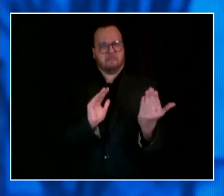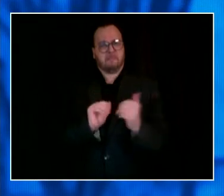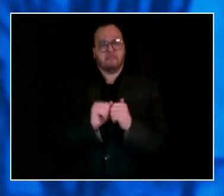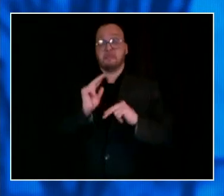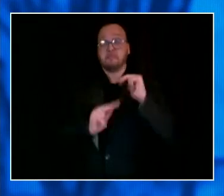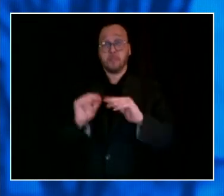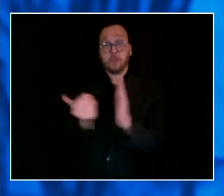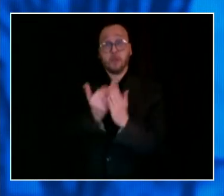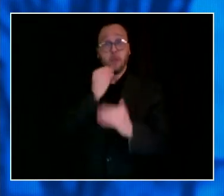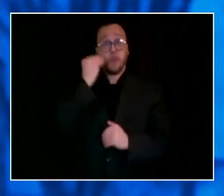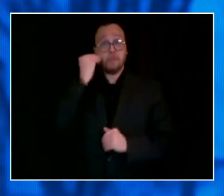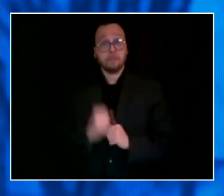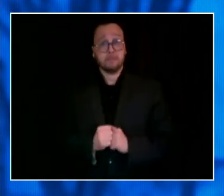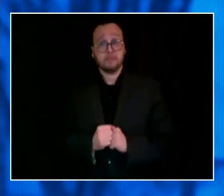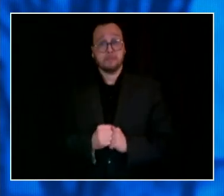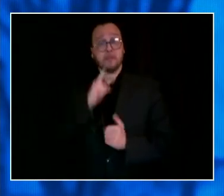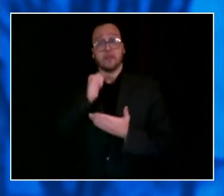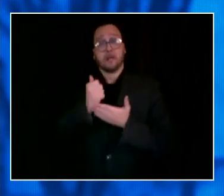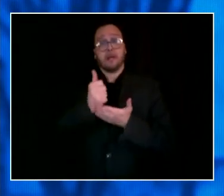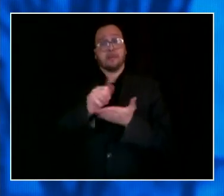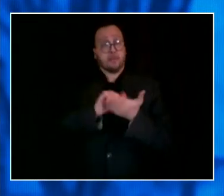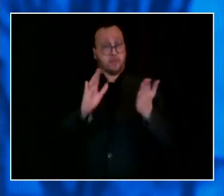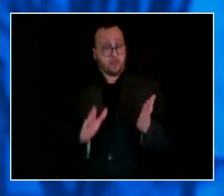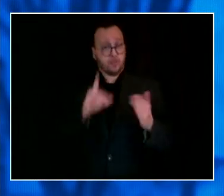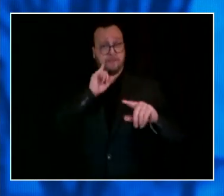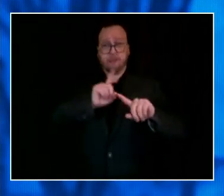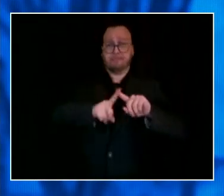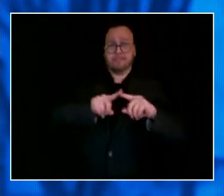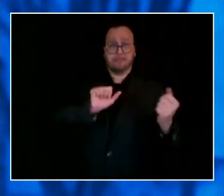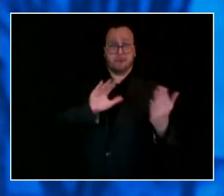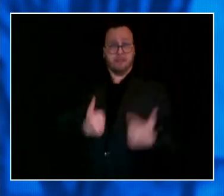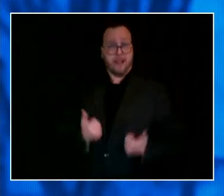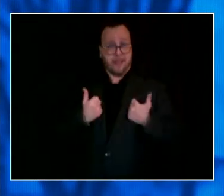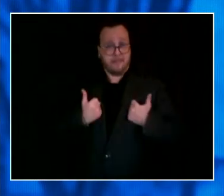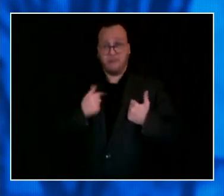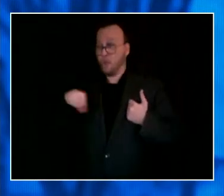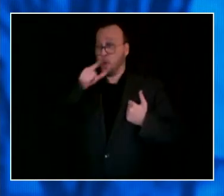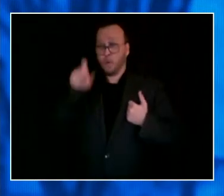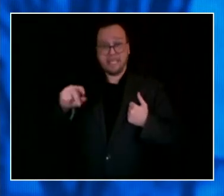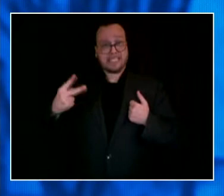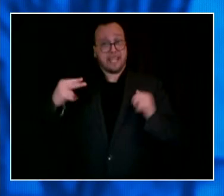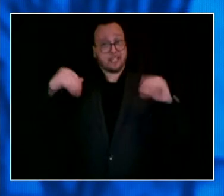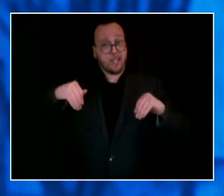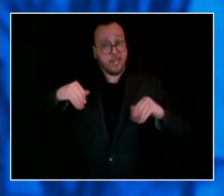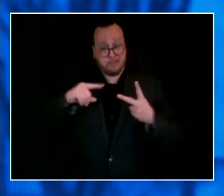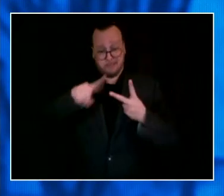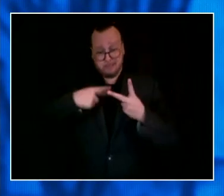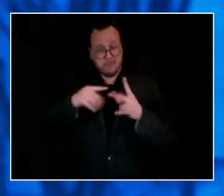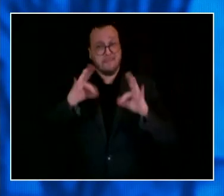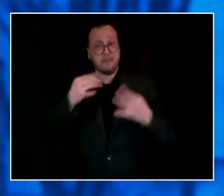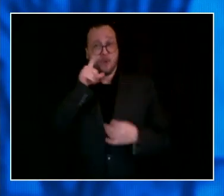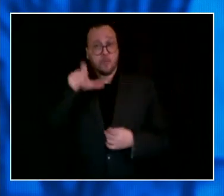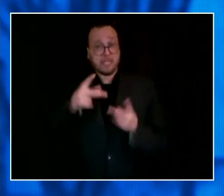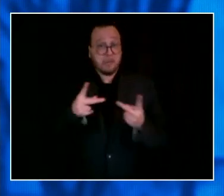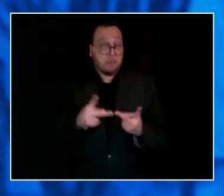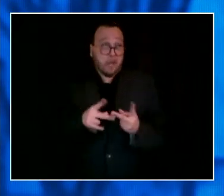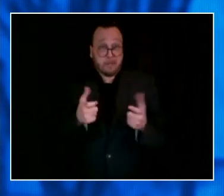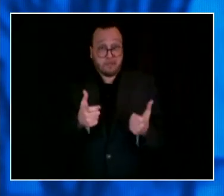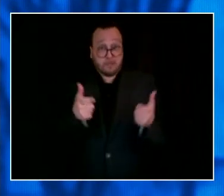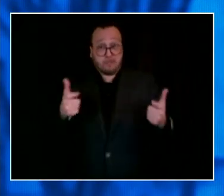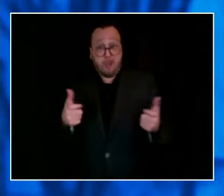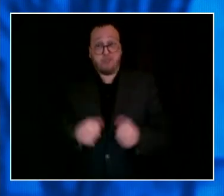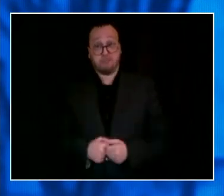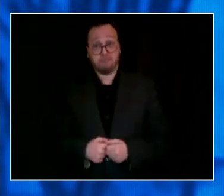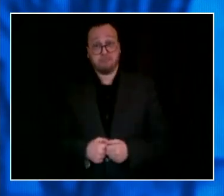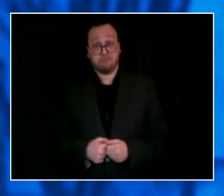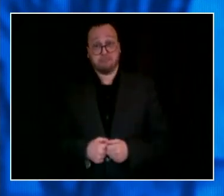all walks of life, from those who need a second chance to families who need a place to grow. Making New York